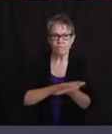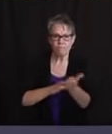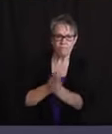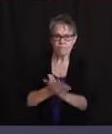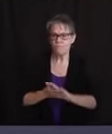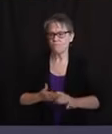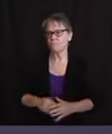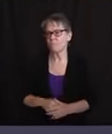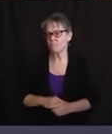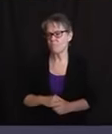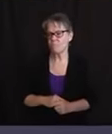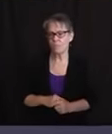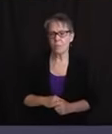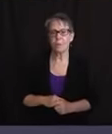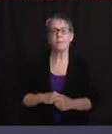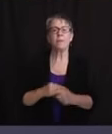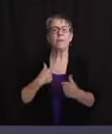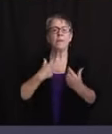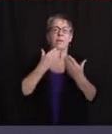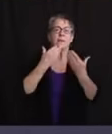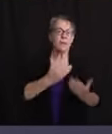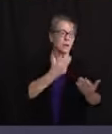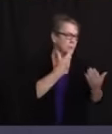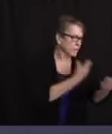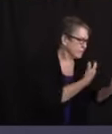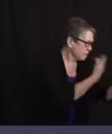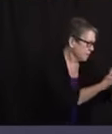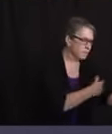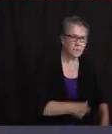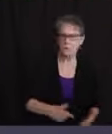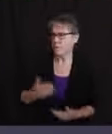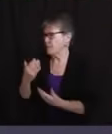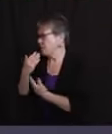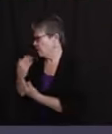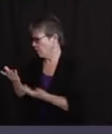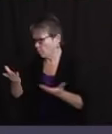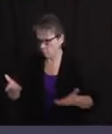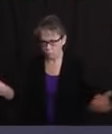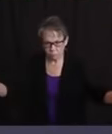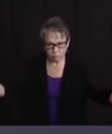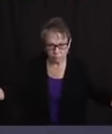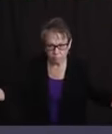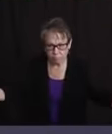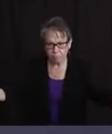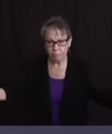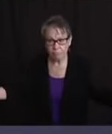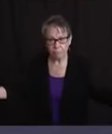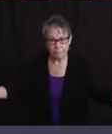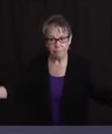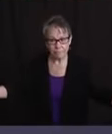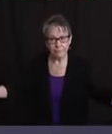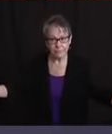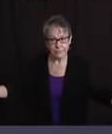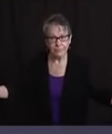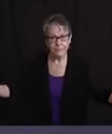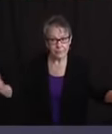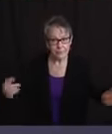take steps without question, one after the other. More to come, assuming this